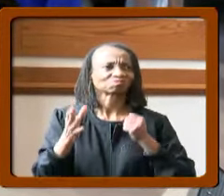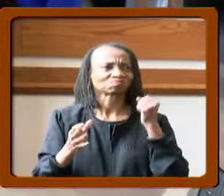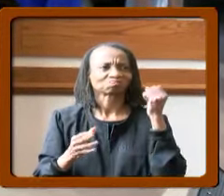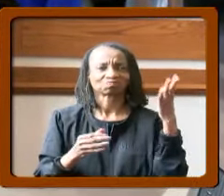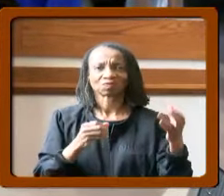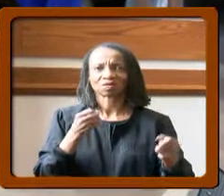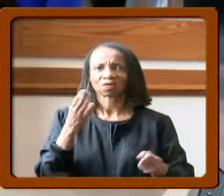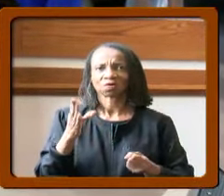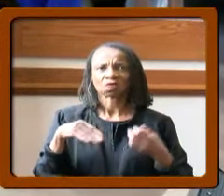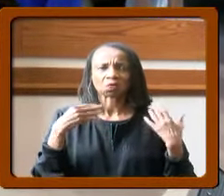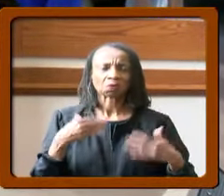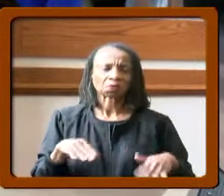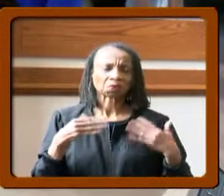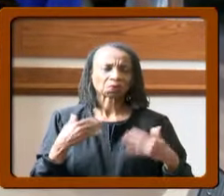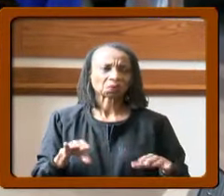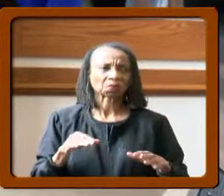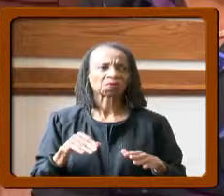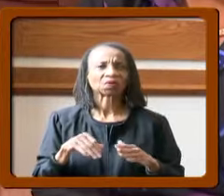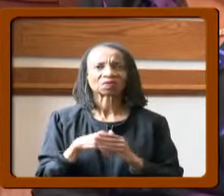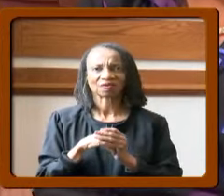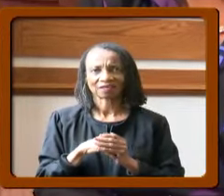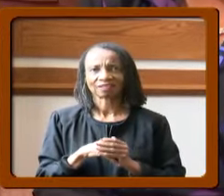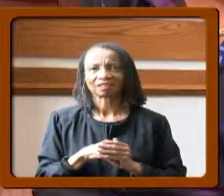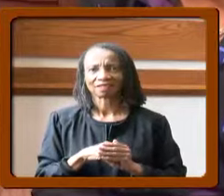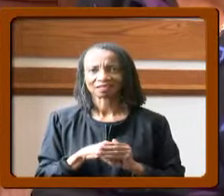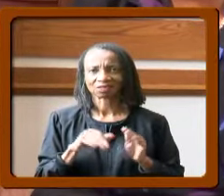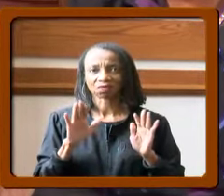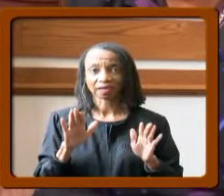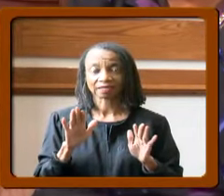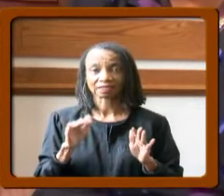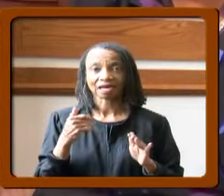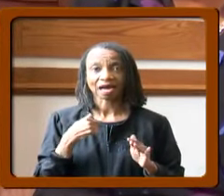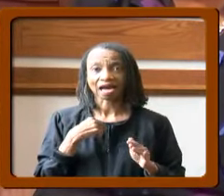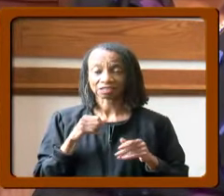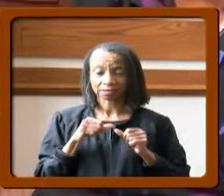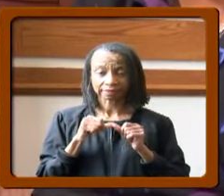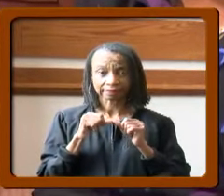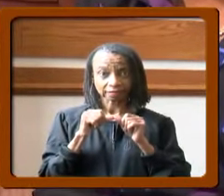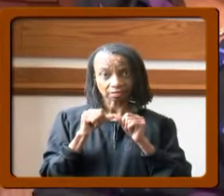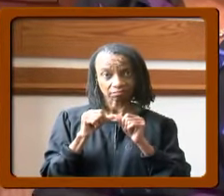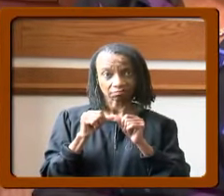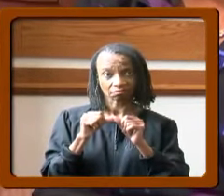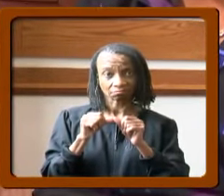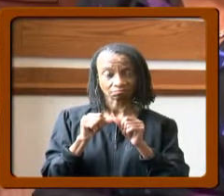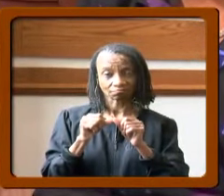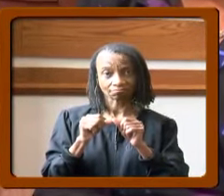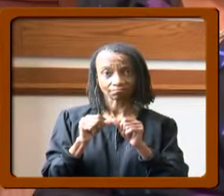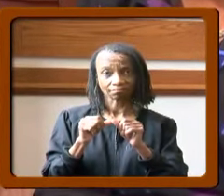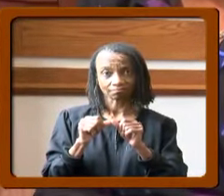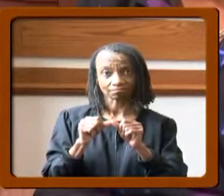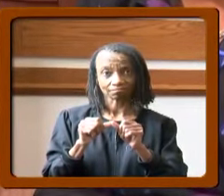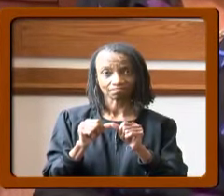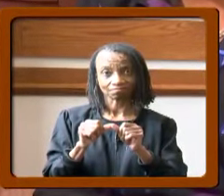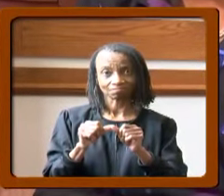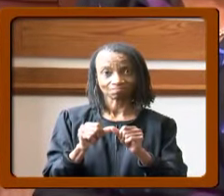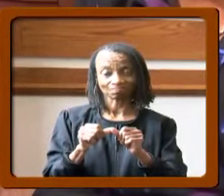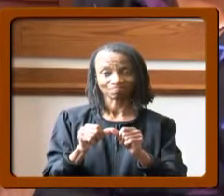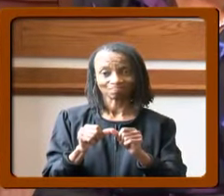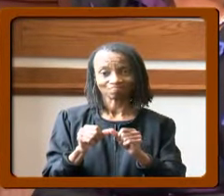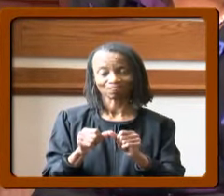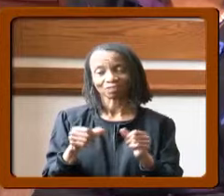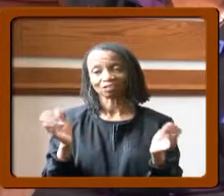My great Redeemer's praise. So I just keep on talking about